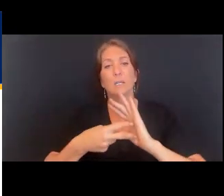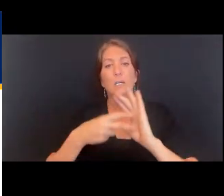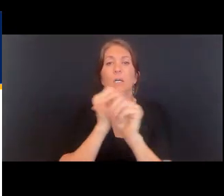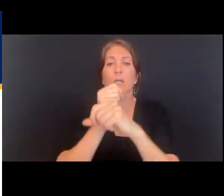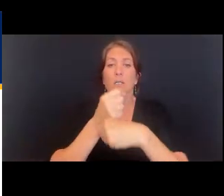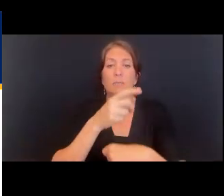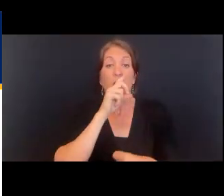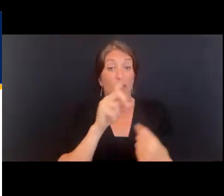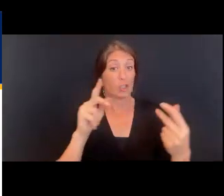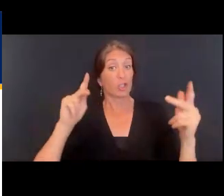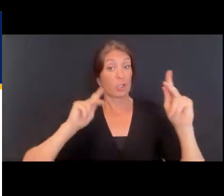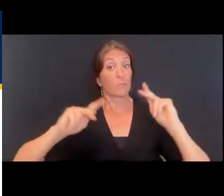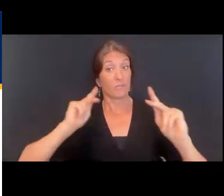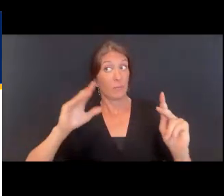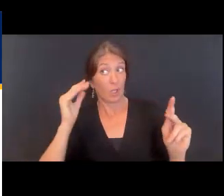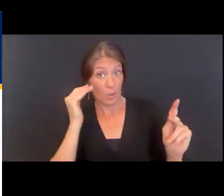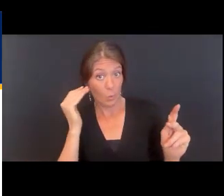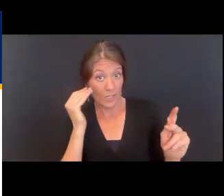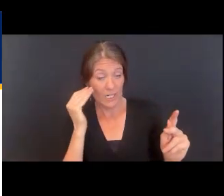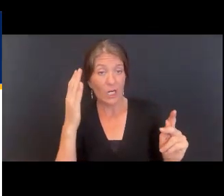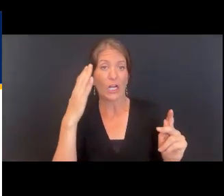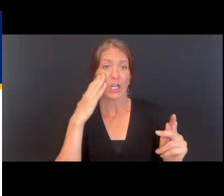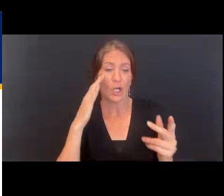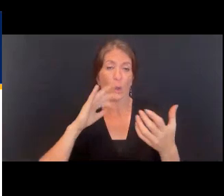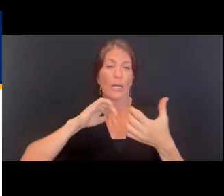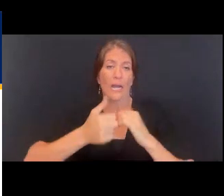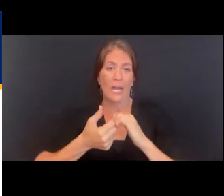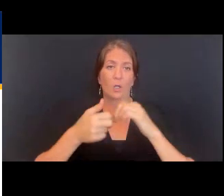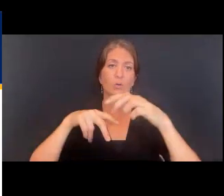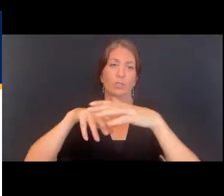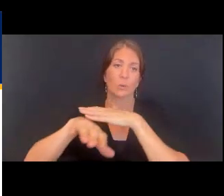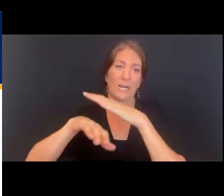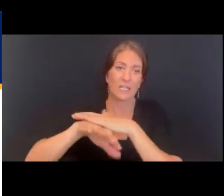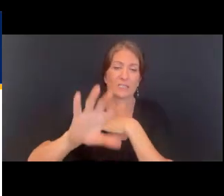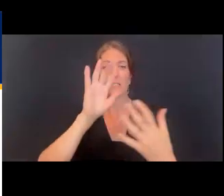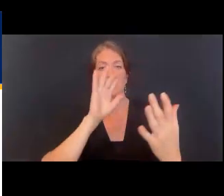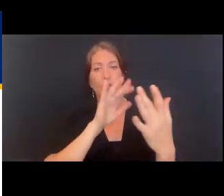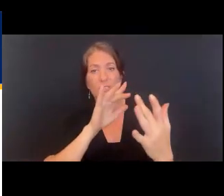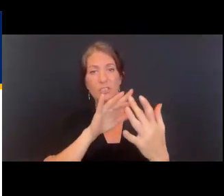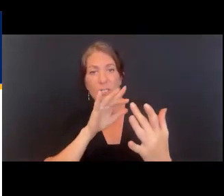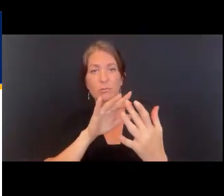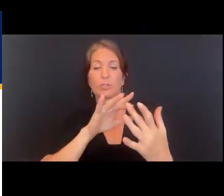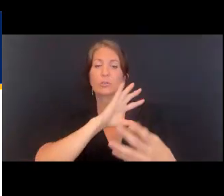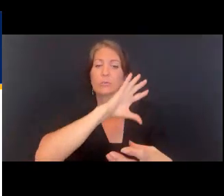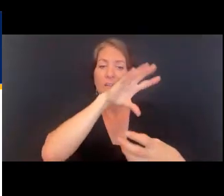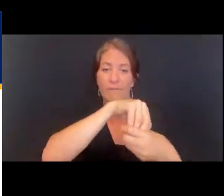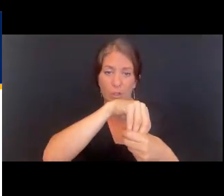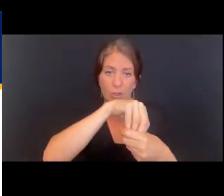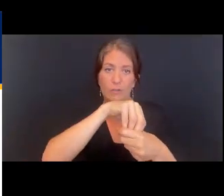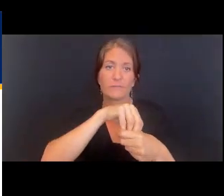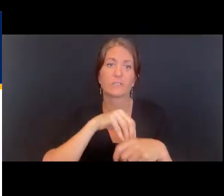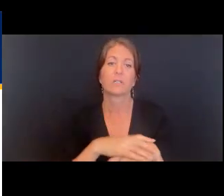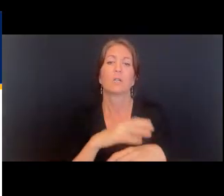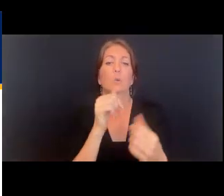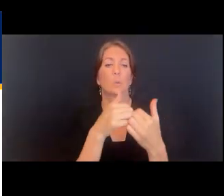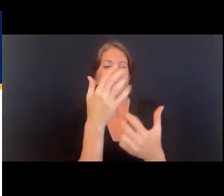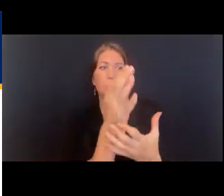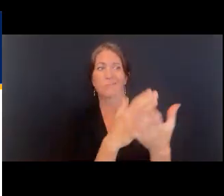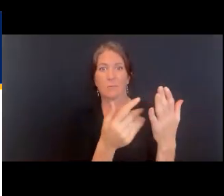are aware and know how to access, to reach out to, and get involved in some of the support services that we